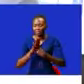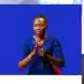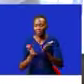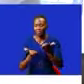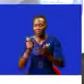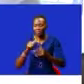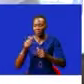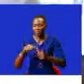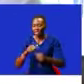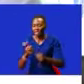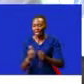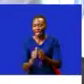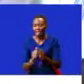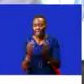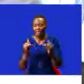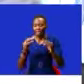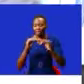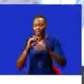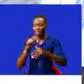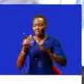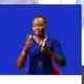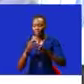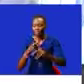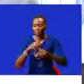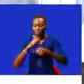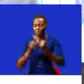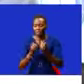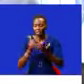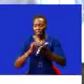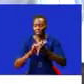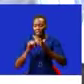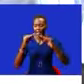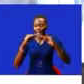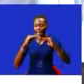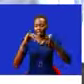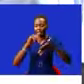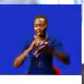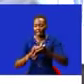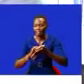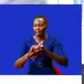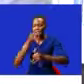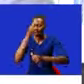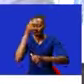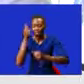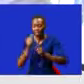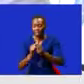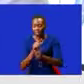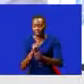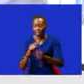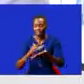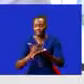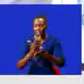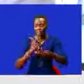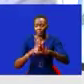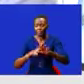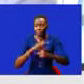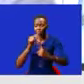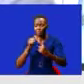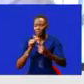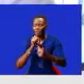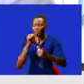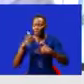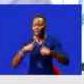We met those people from the ripple effect. We agreed that because there are some times that when we don't